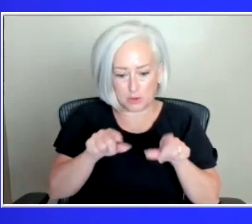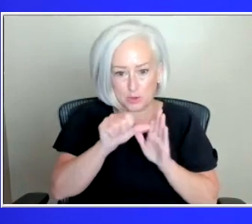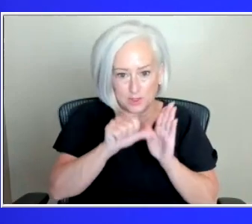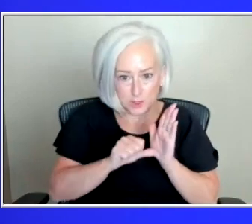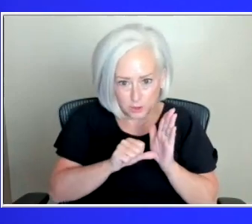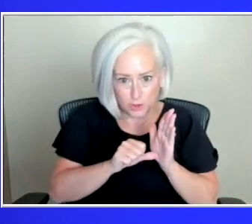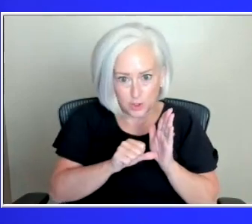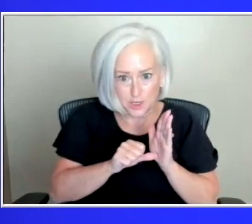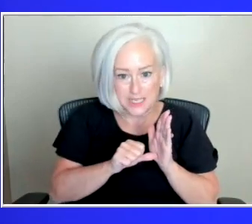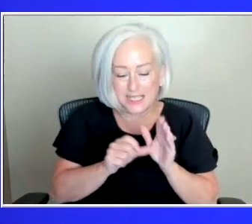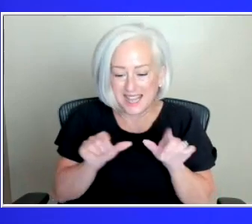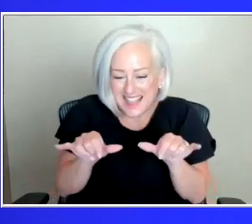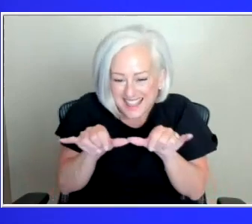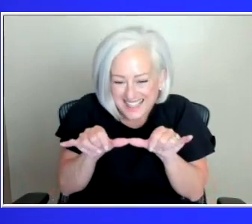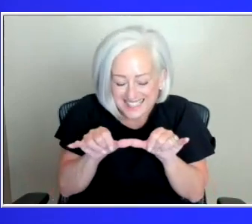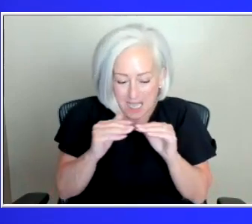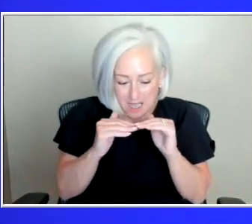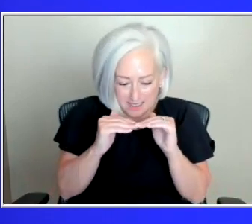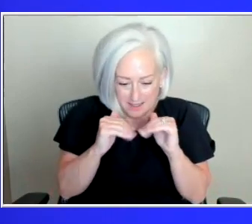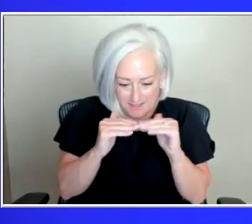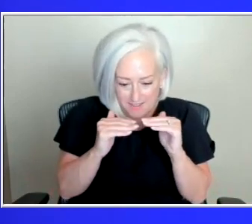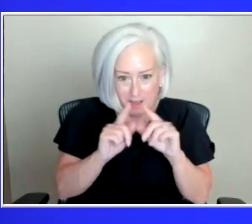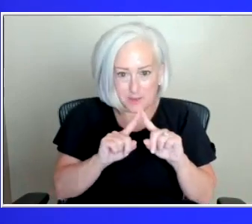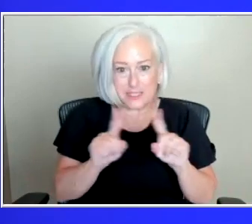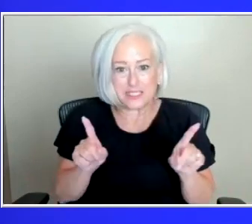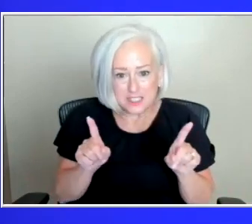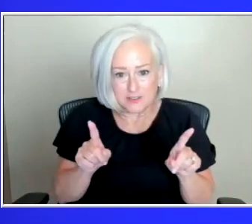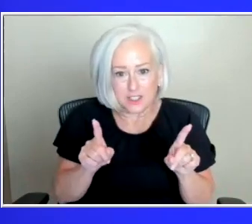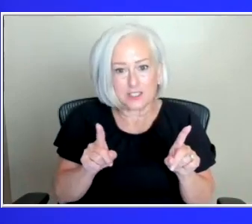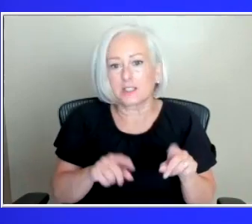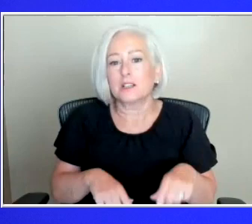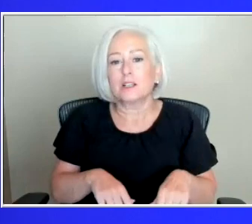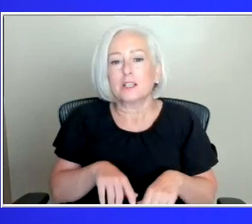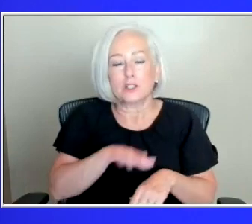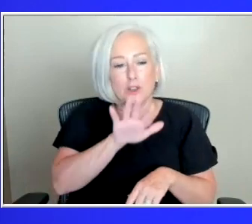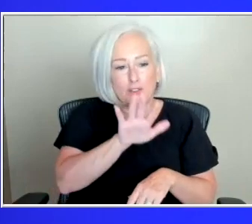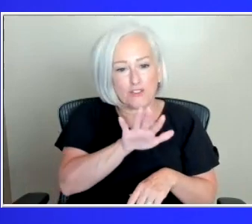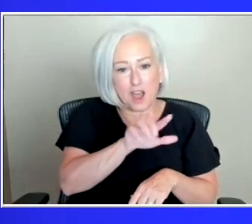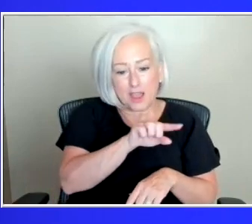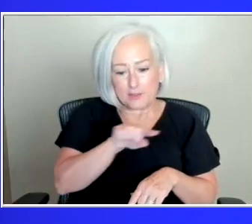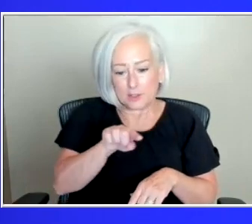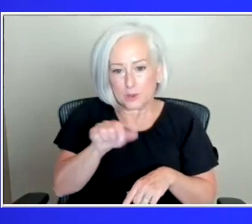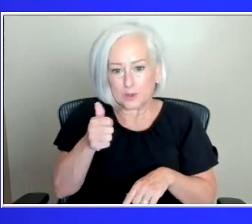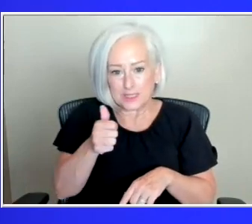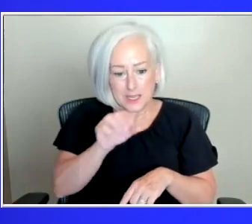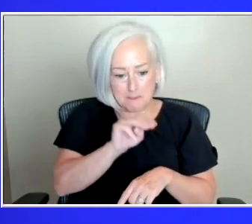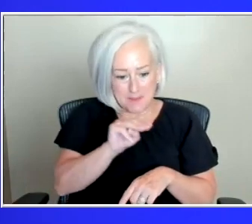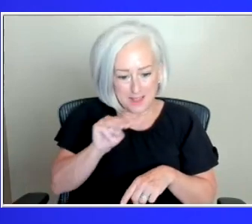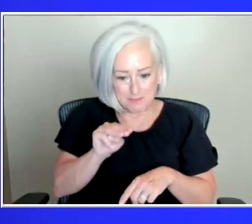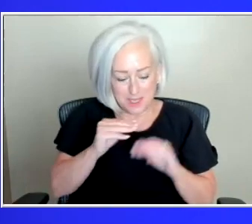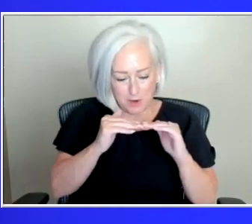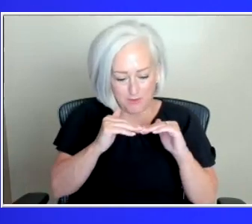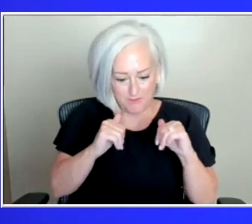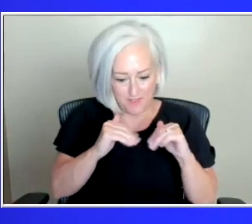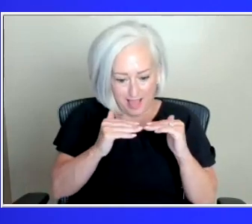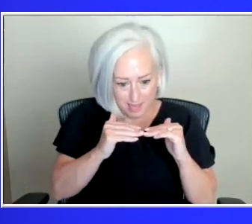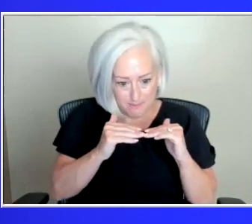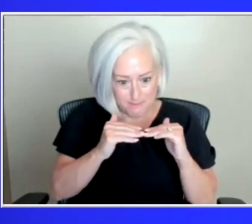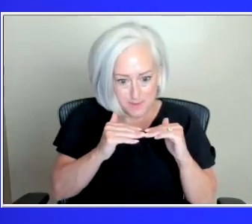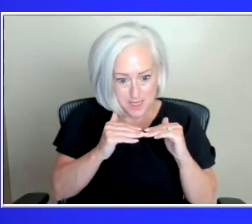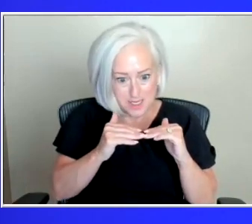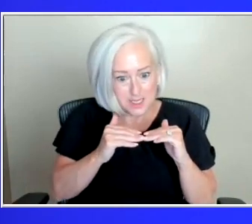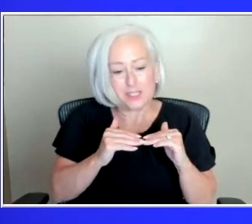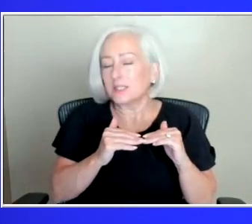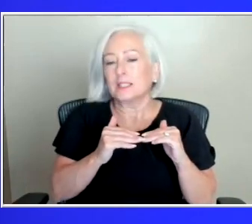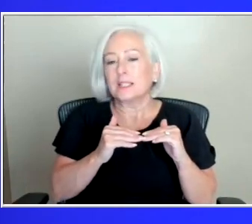there. And so you're trying to take a 5 to 10 millimeter valve and make it last to adulthood when that valve grows to be 25 to 30 millimeters